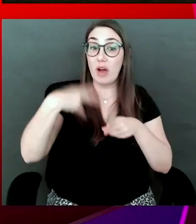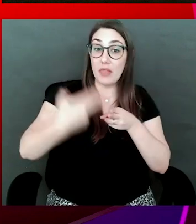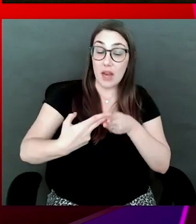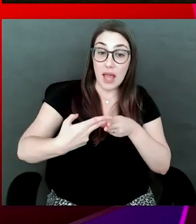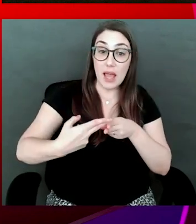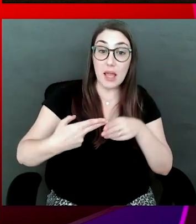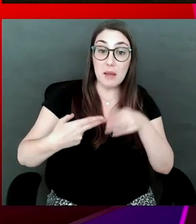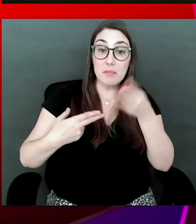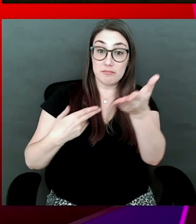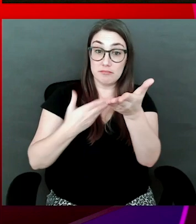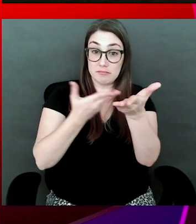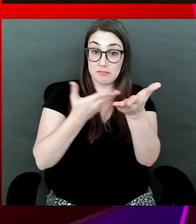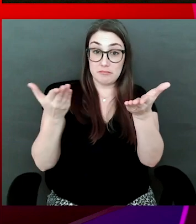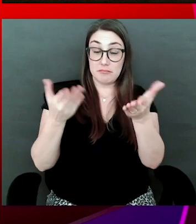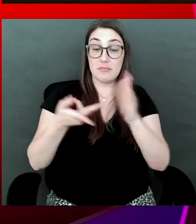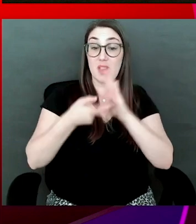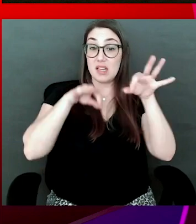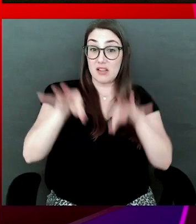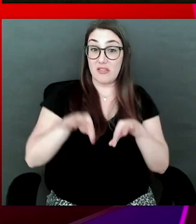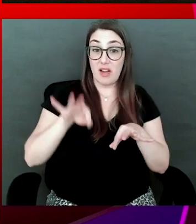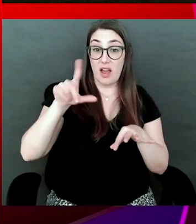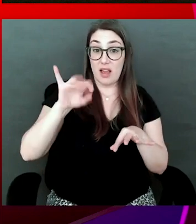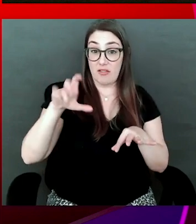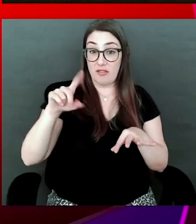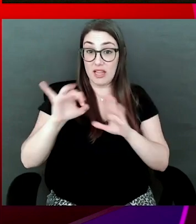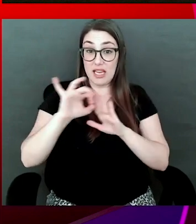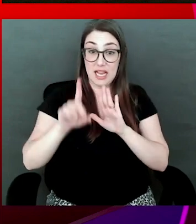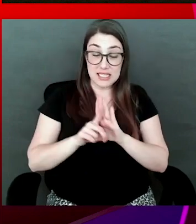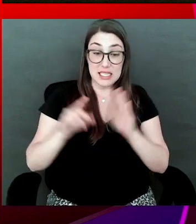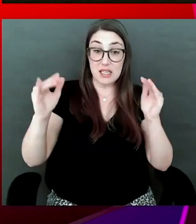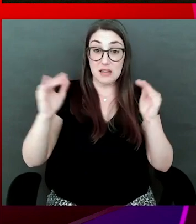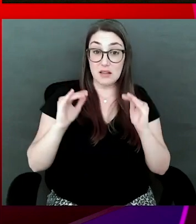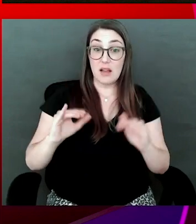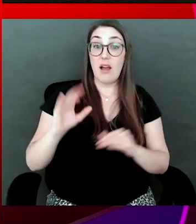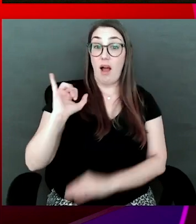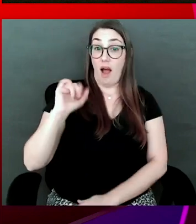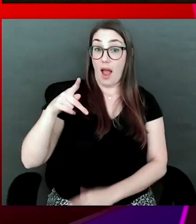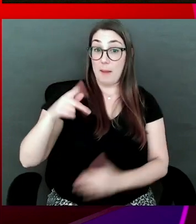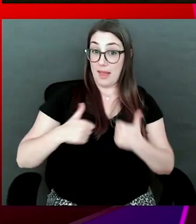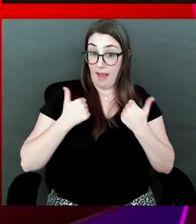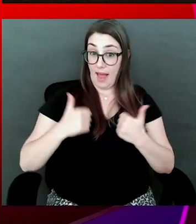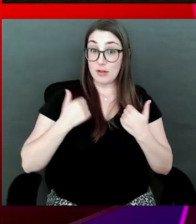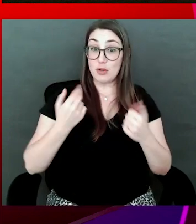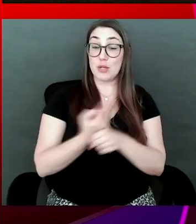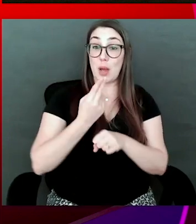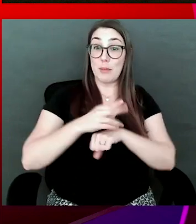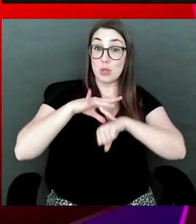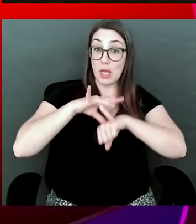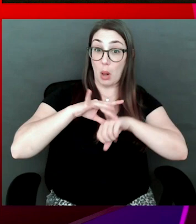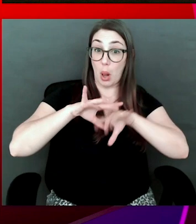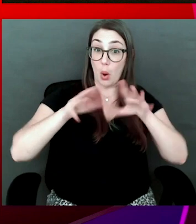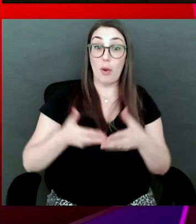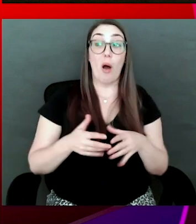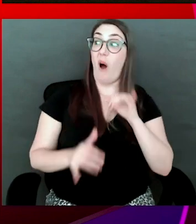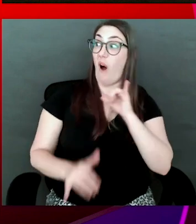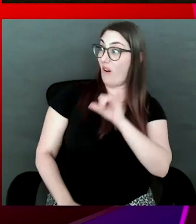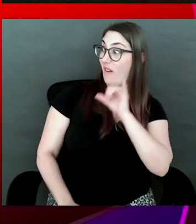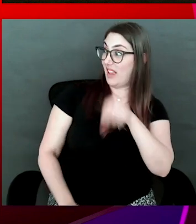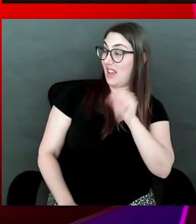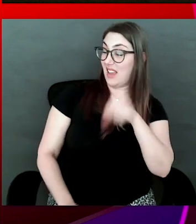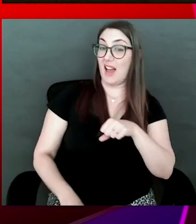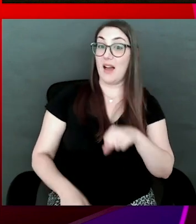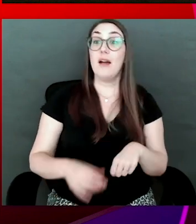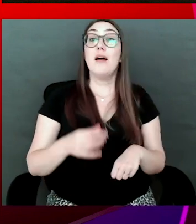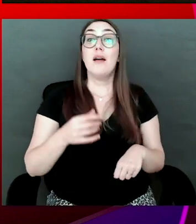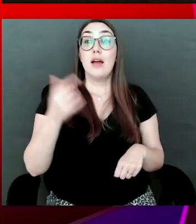my case. We'll define the fleet ID. We'll define the IP address. So I'm actually using localhost here because I'm just testing myself. It could